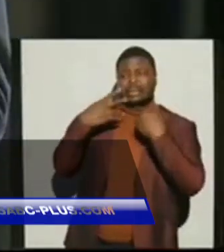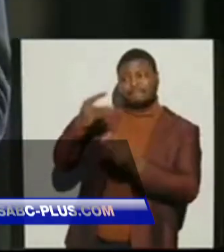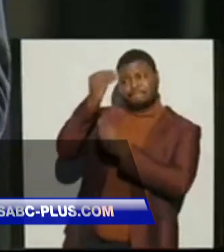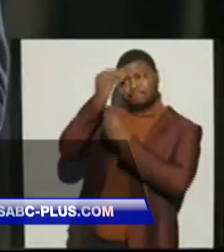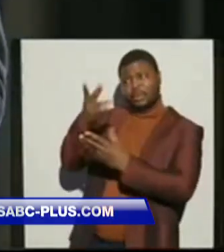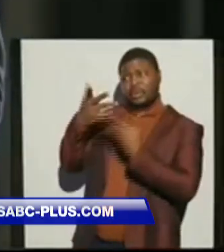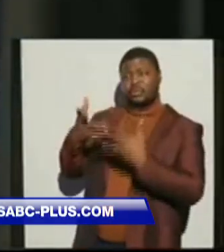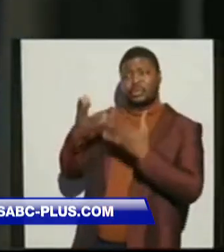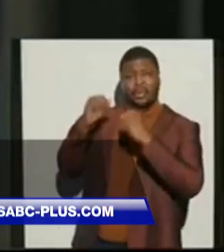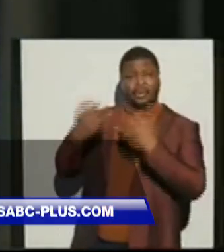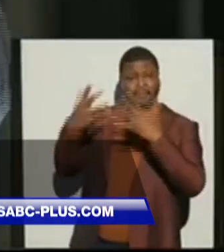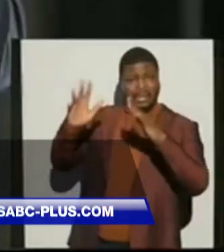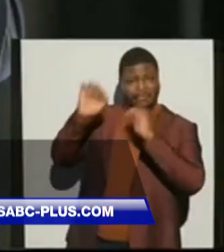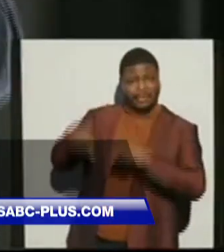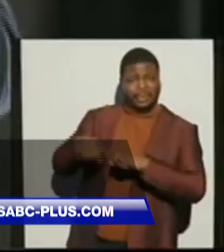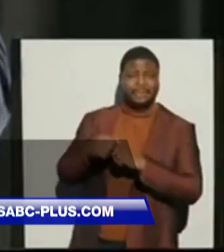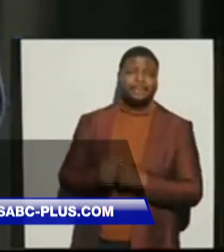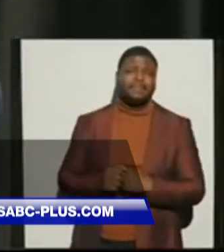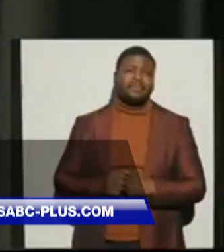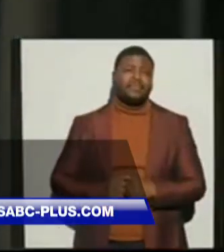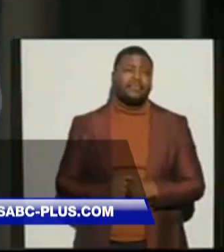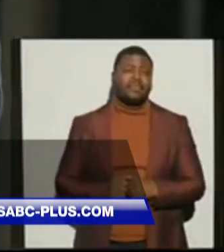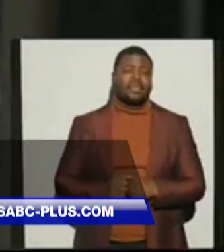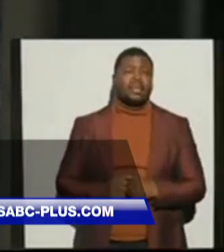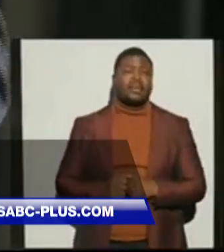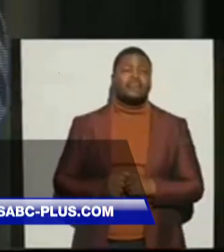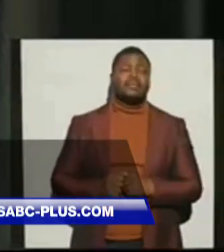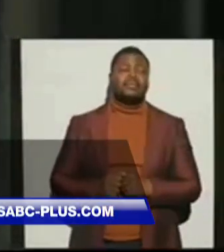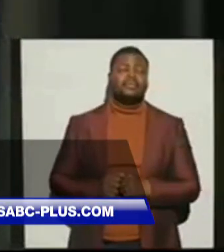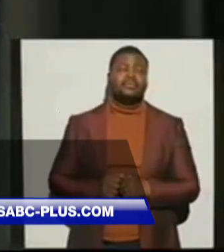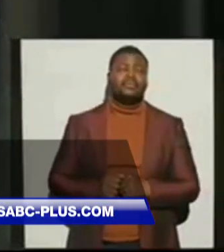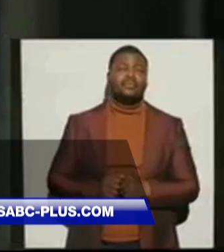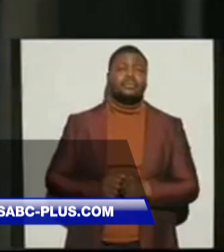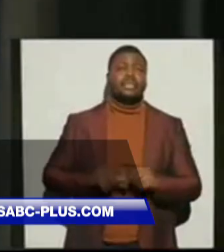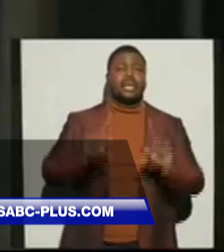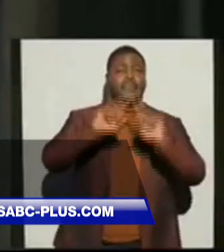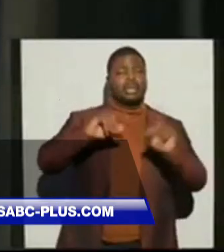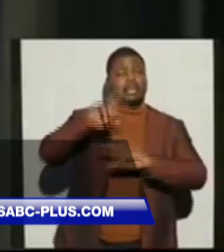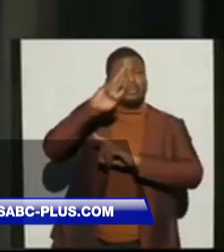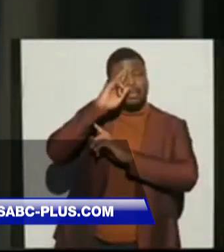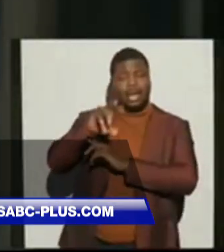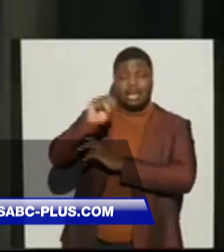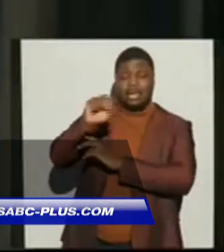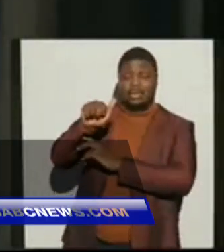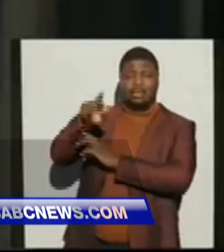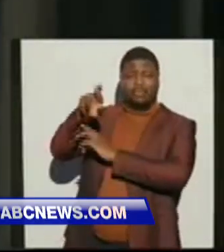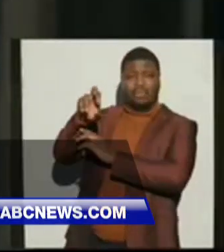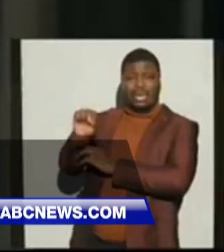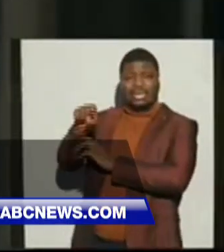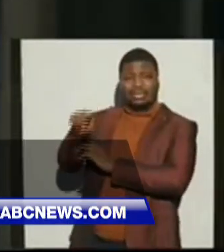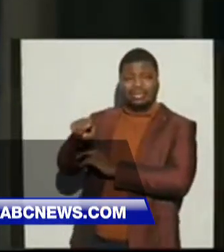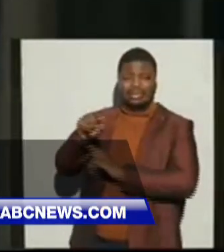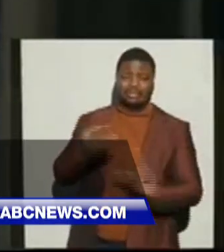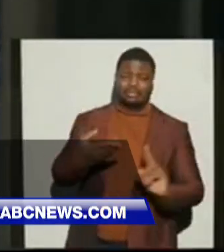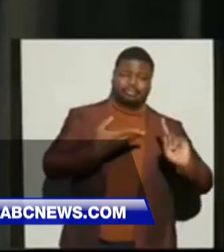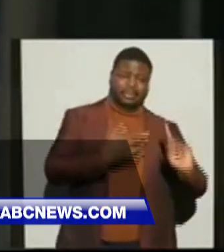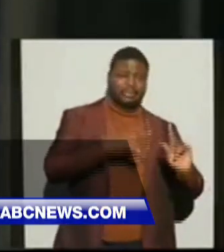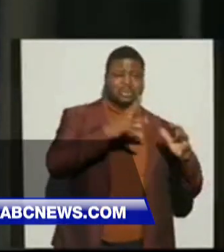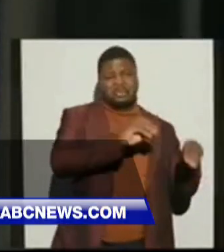If the assignment was different and not SARS, if the assignment was for PG to be the commissioner of